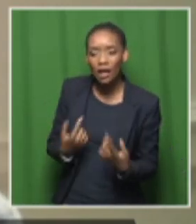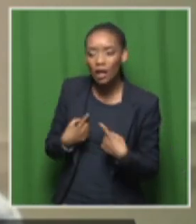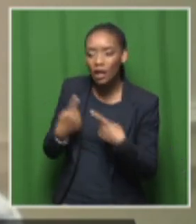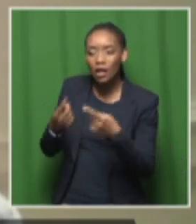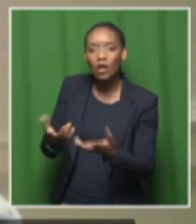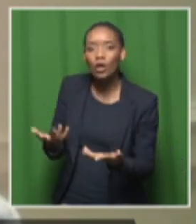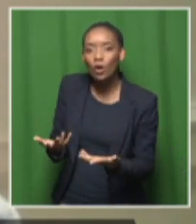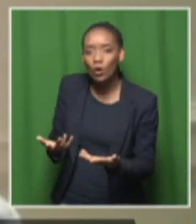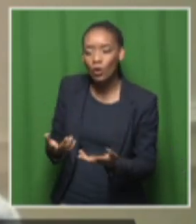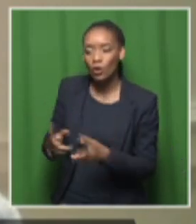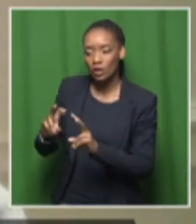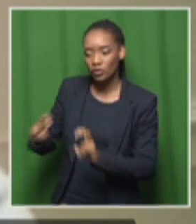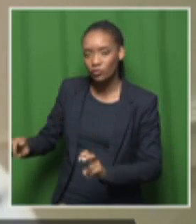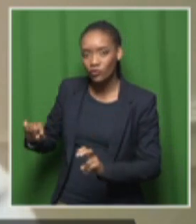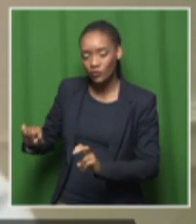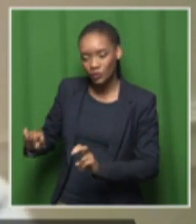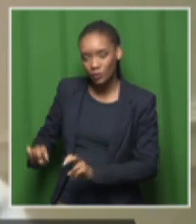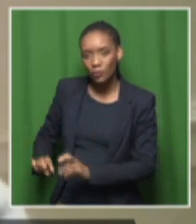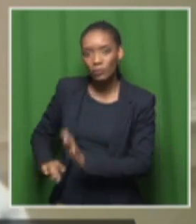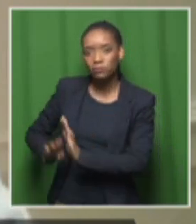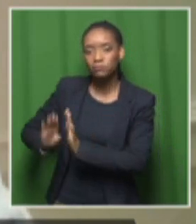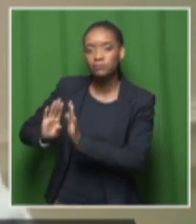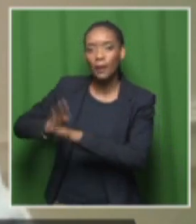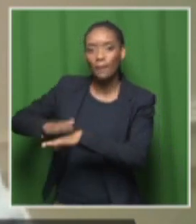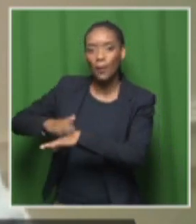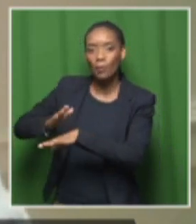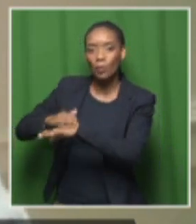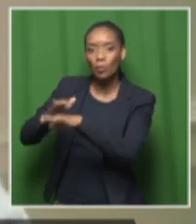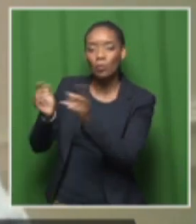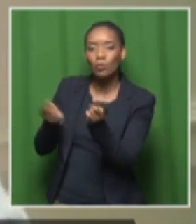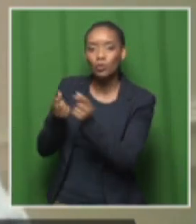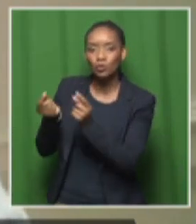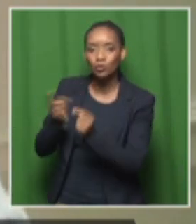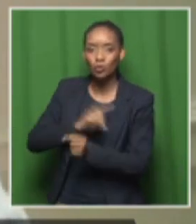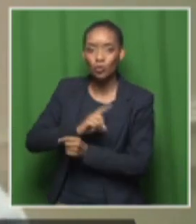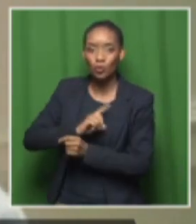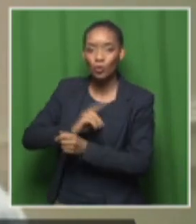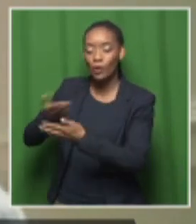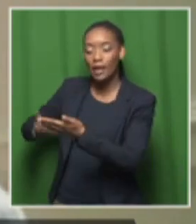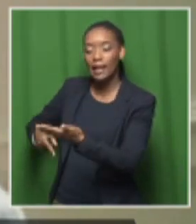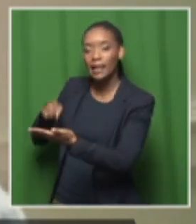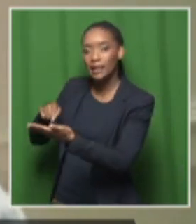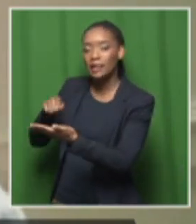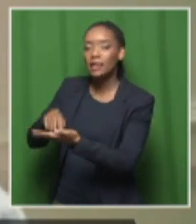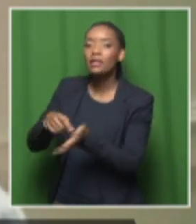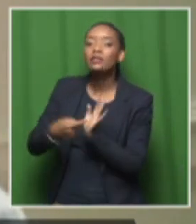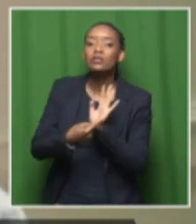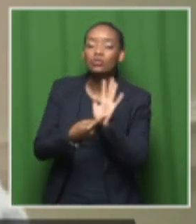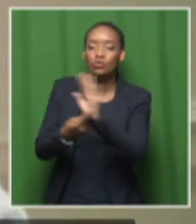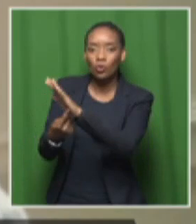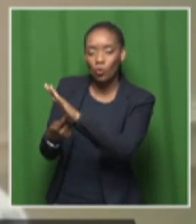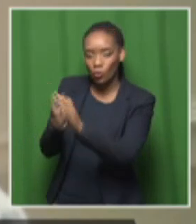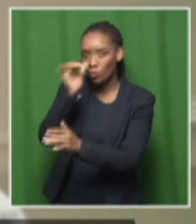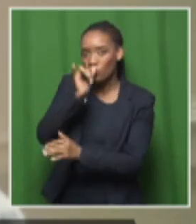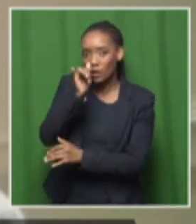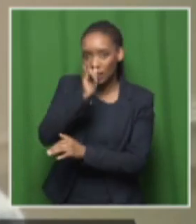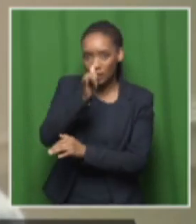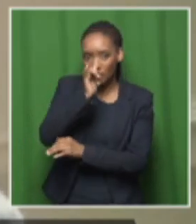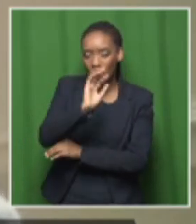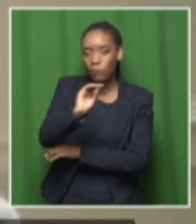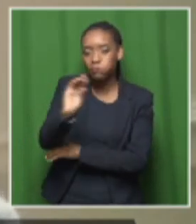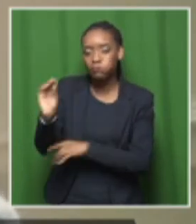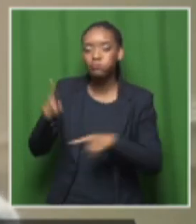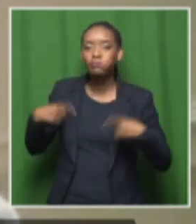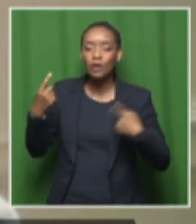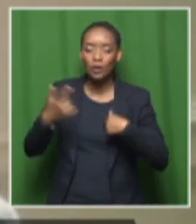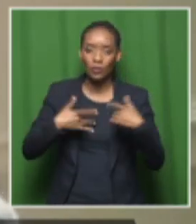the investigation forward, because it does point to criminality that we are all concerned